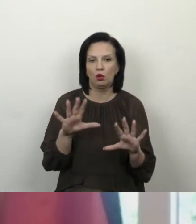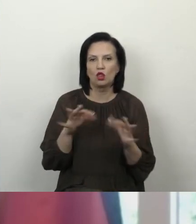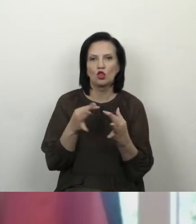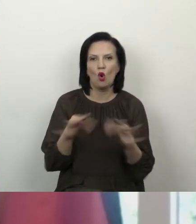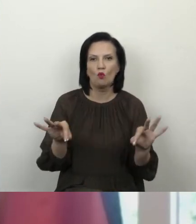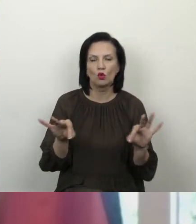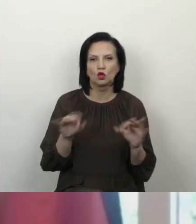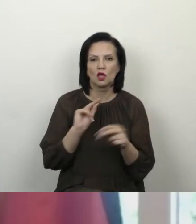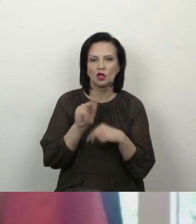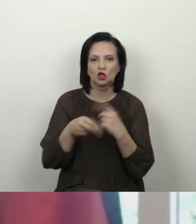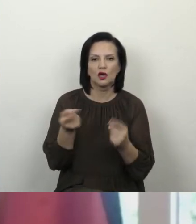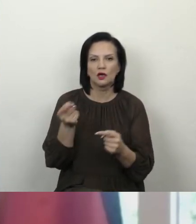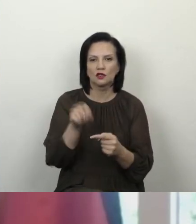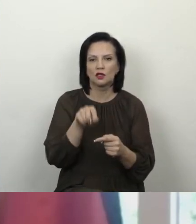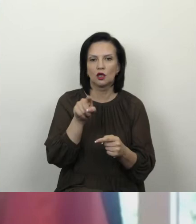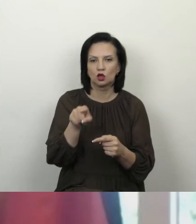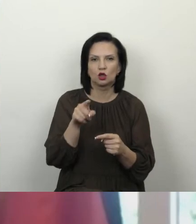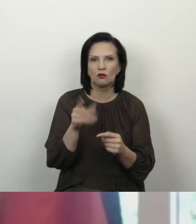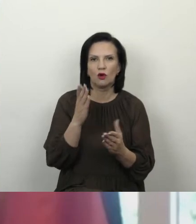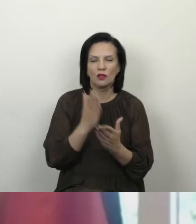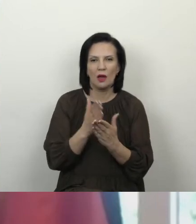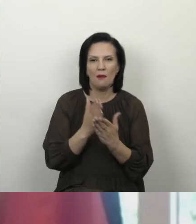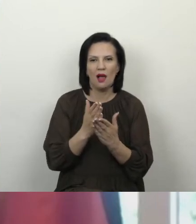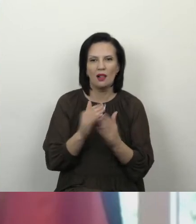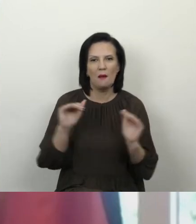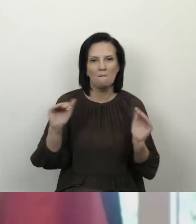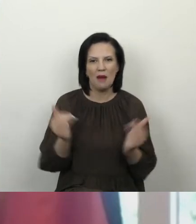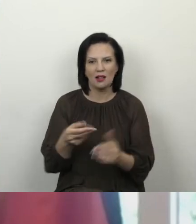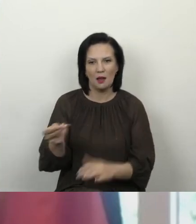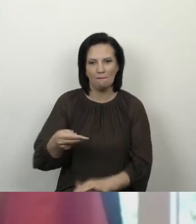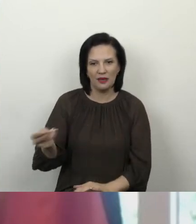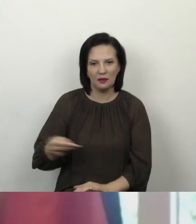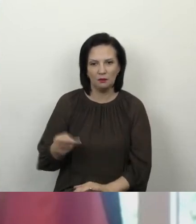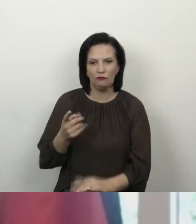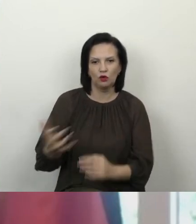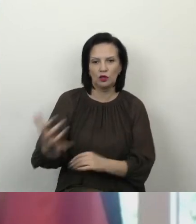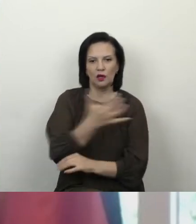it had only collected 309, was